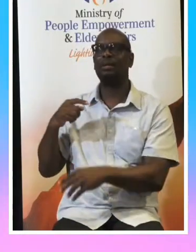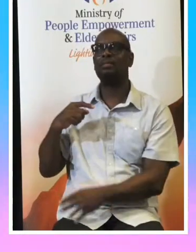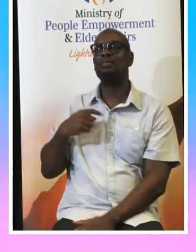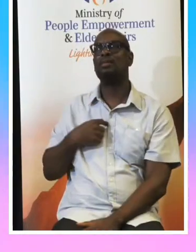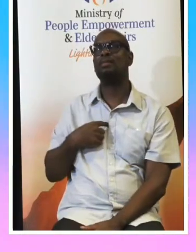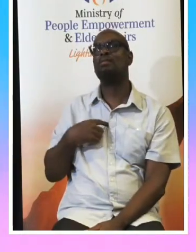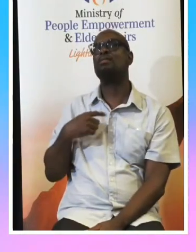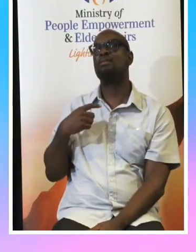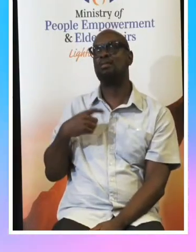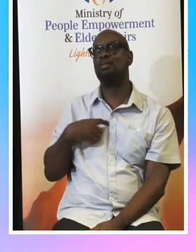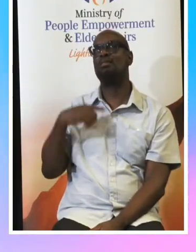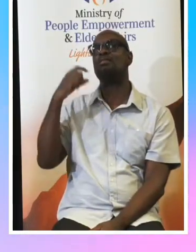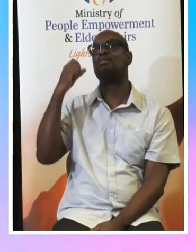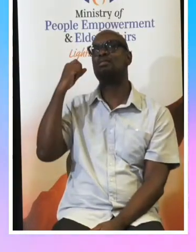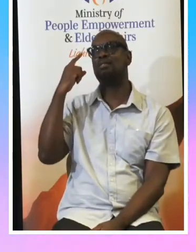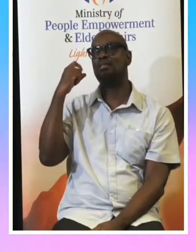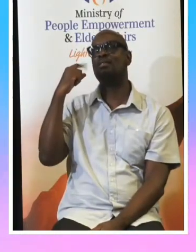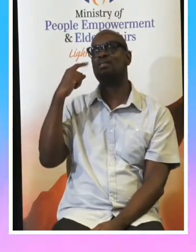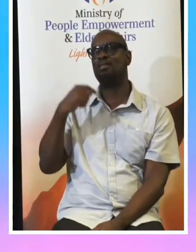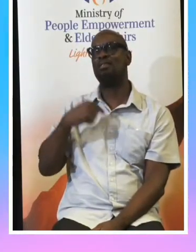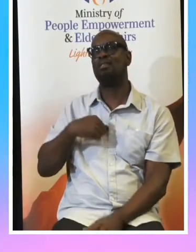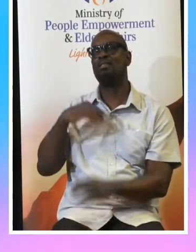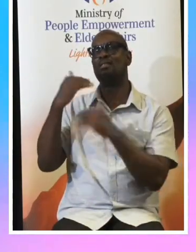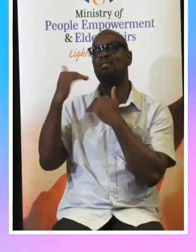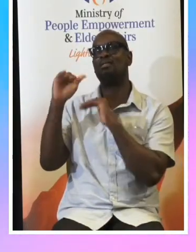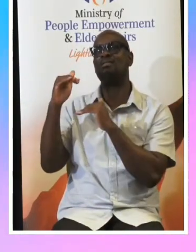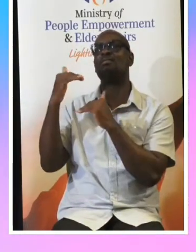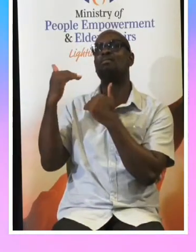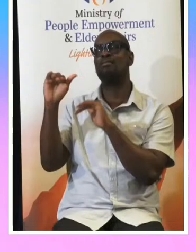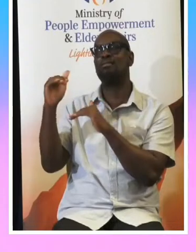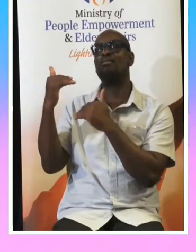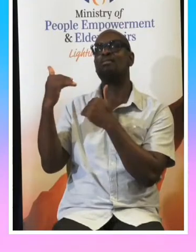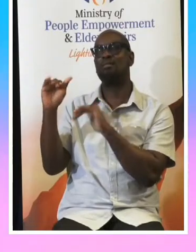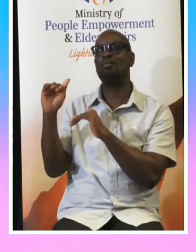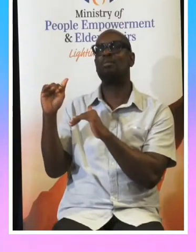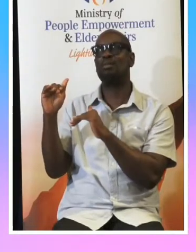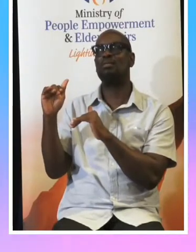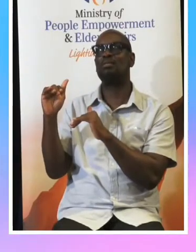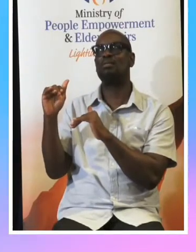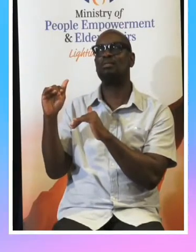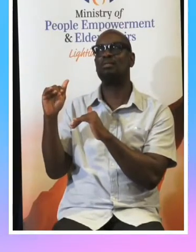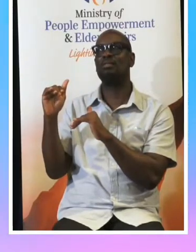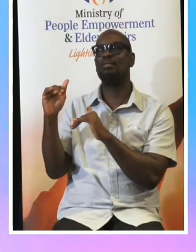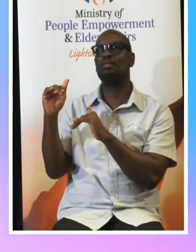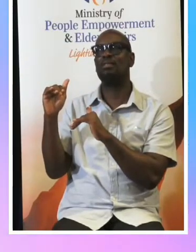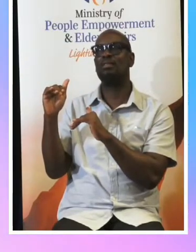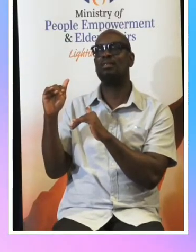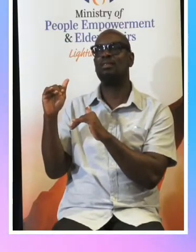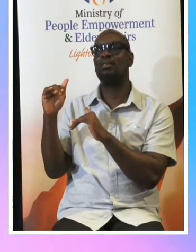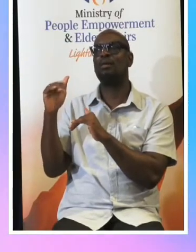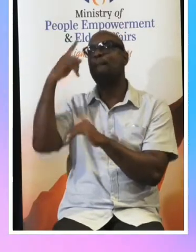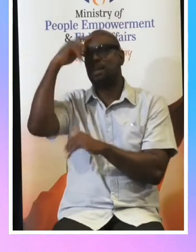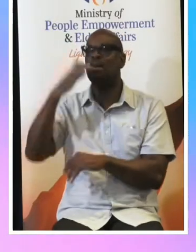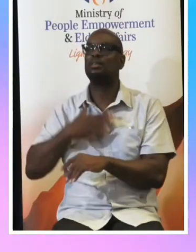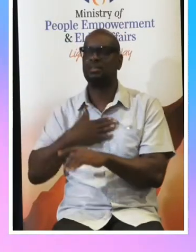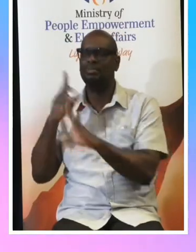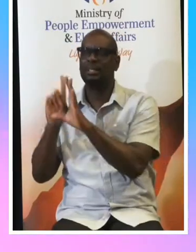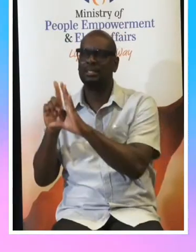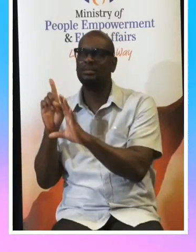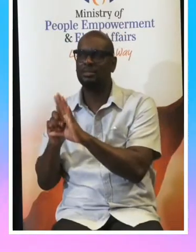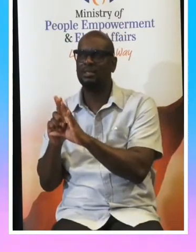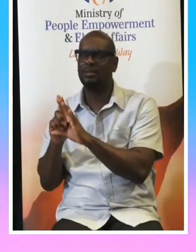on me because of my disabilities. Not that my unique walk did not pose its own